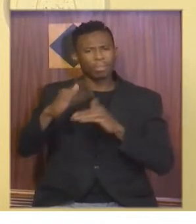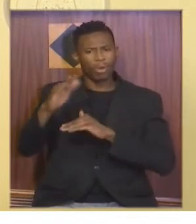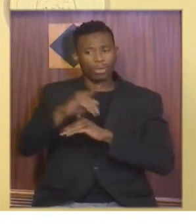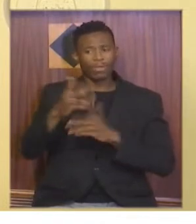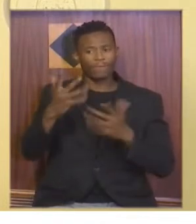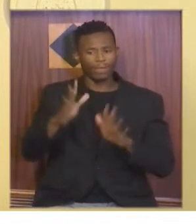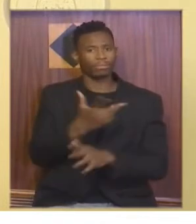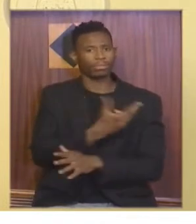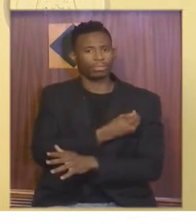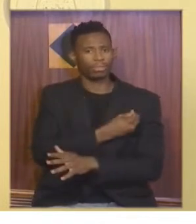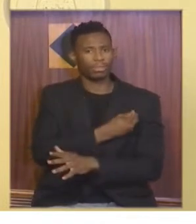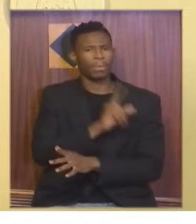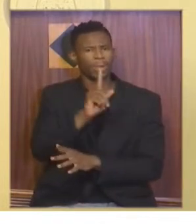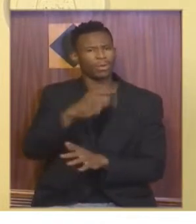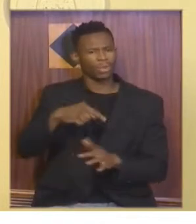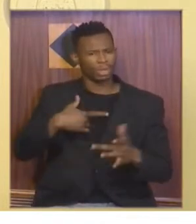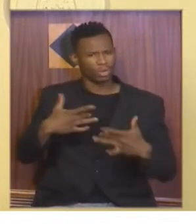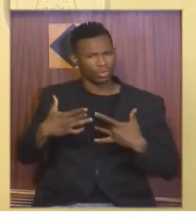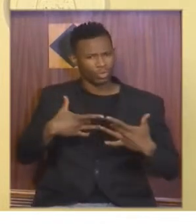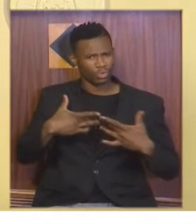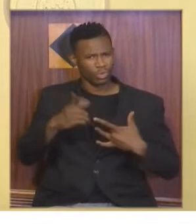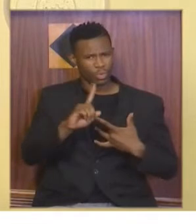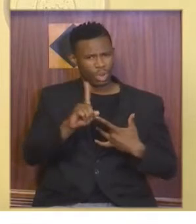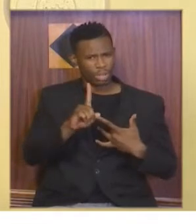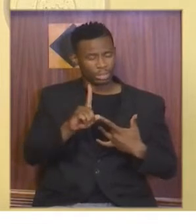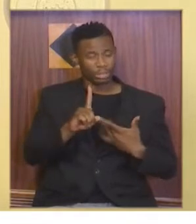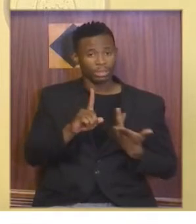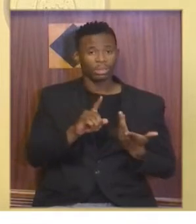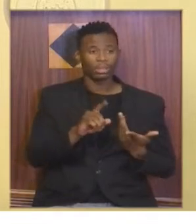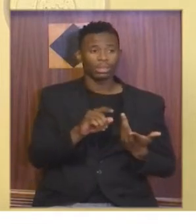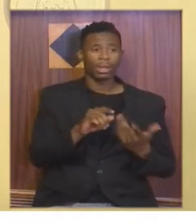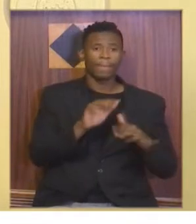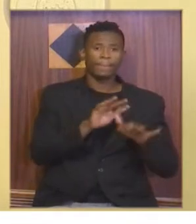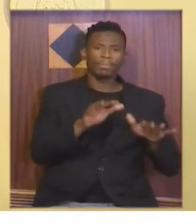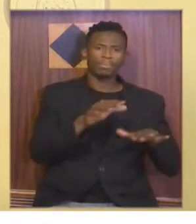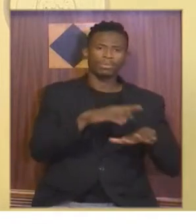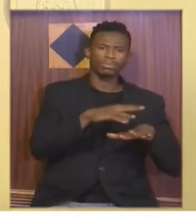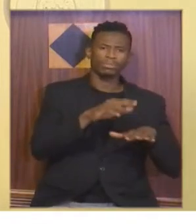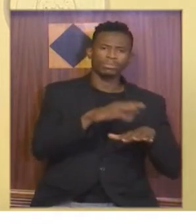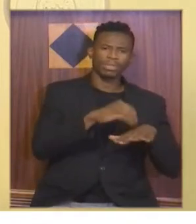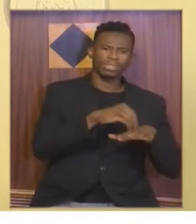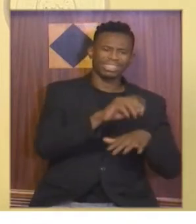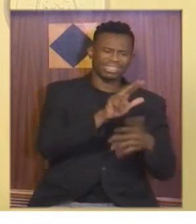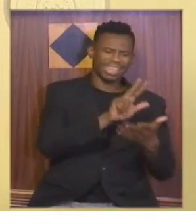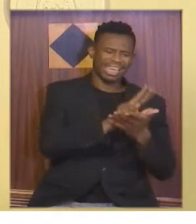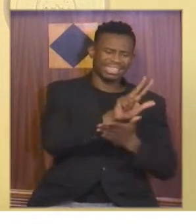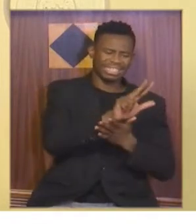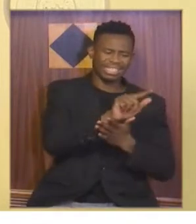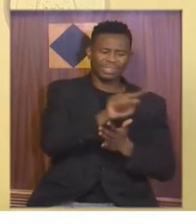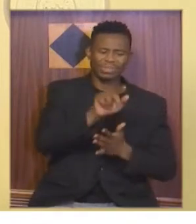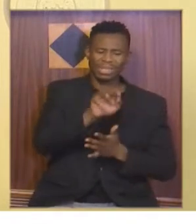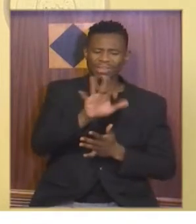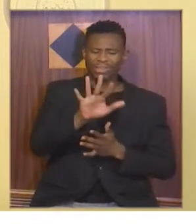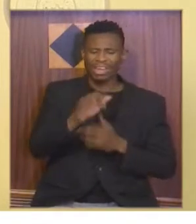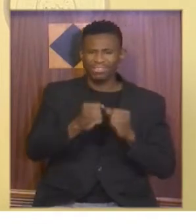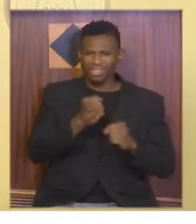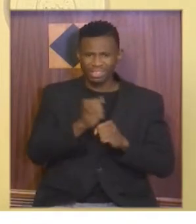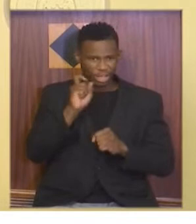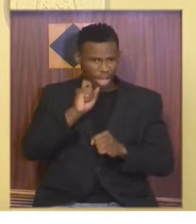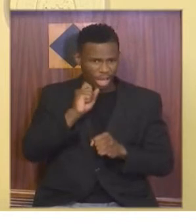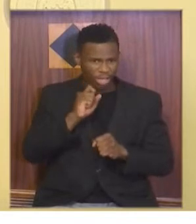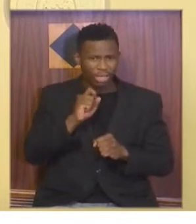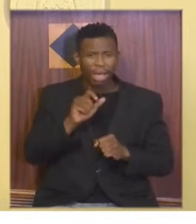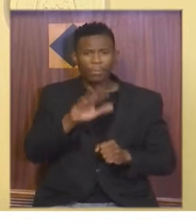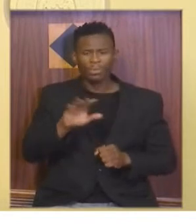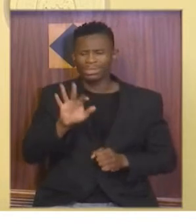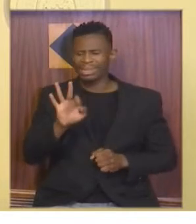only 35% of people between 18 and 35 years have been vaccinated. It